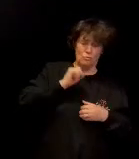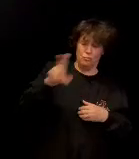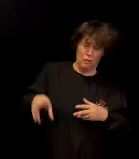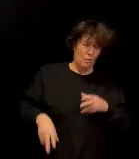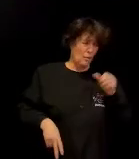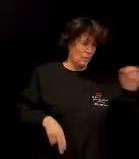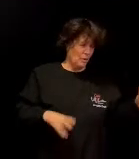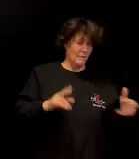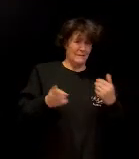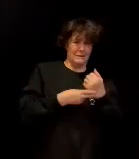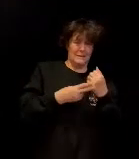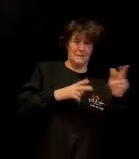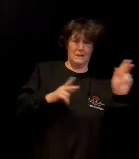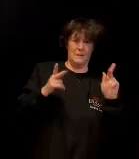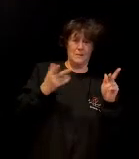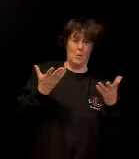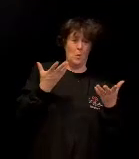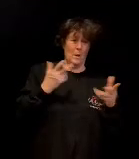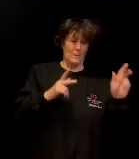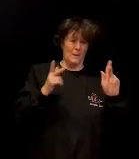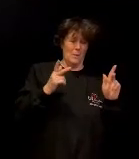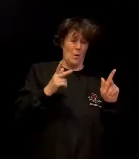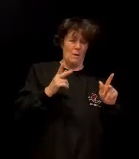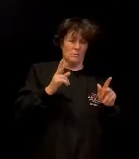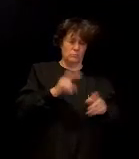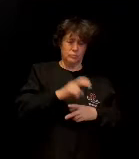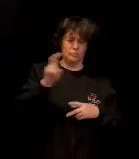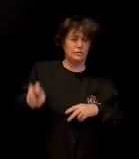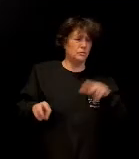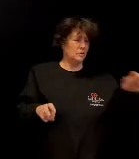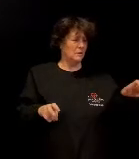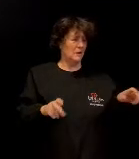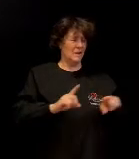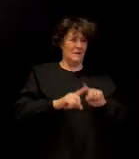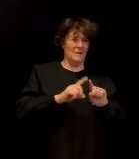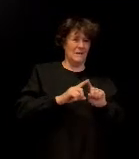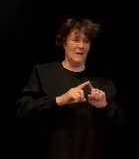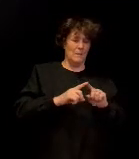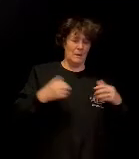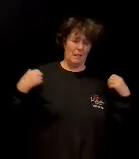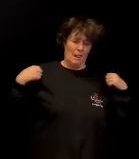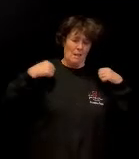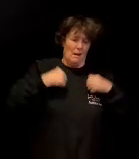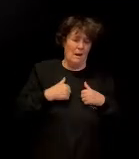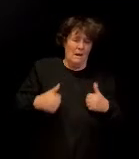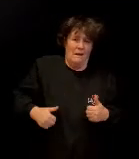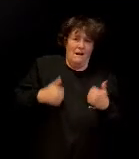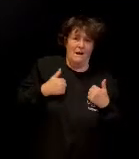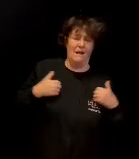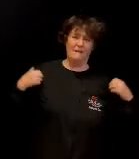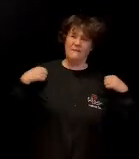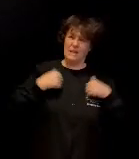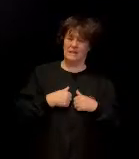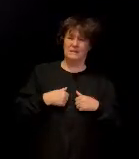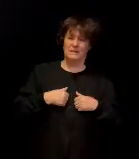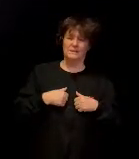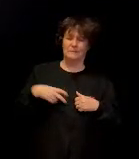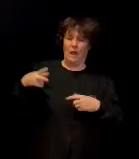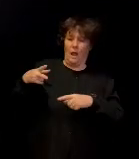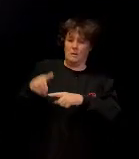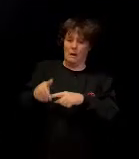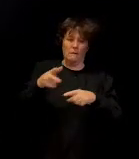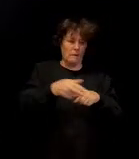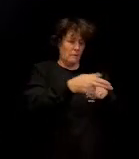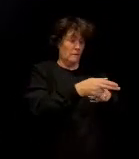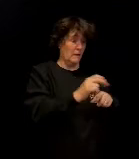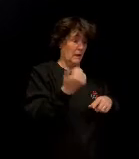off, and there's people trying to get off on the lifeboats and listen. And he says, listen, cut them all loose. Yeah. That way, if anybody